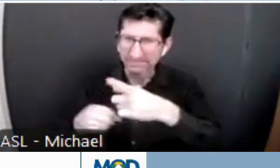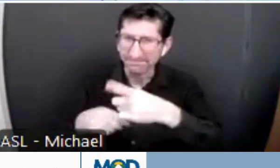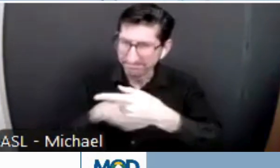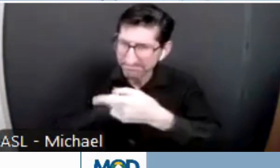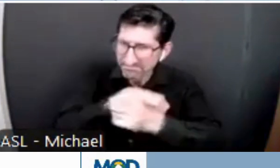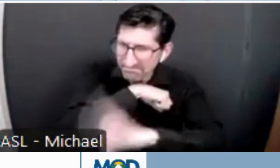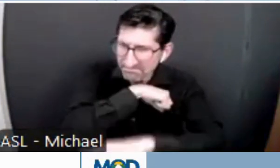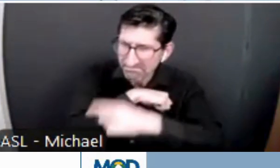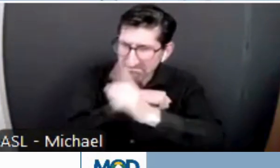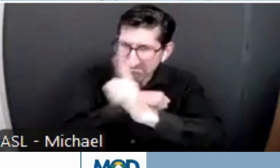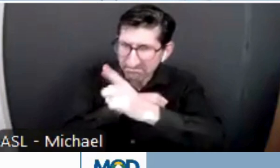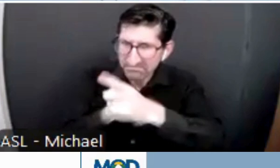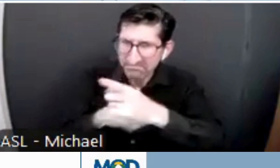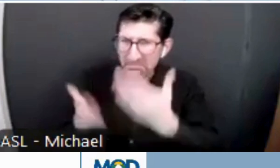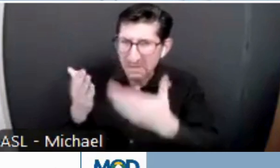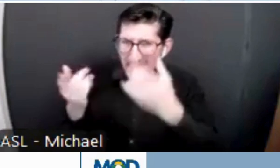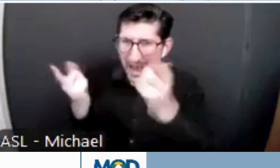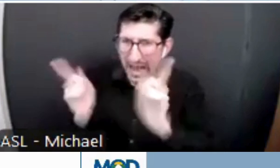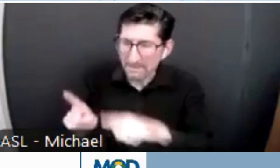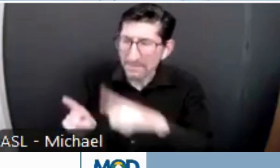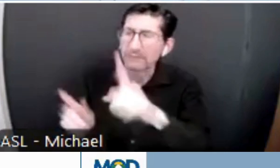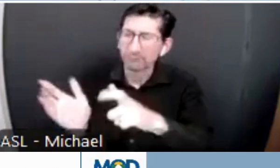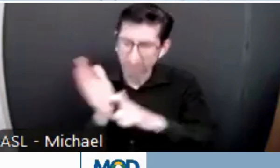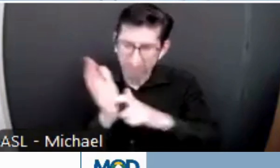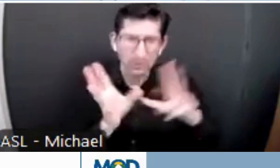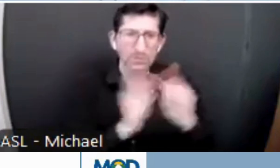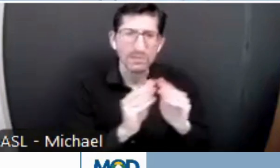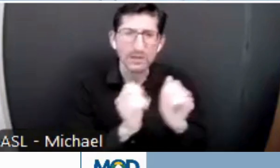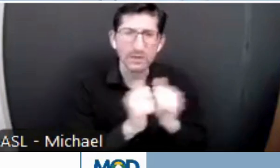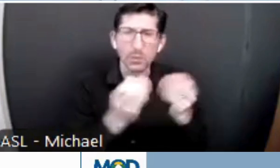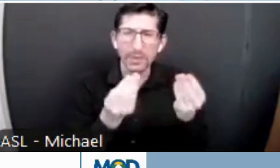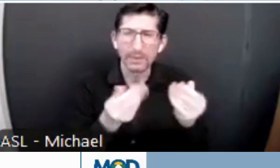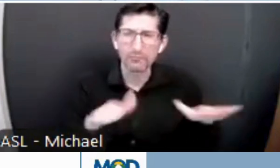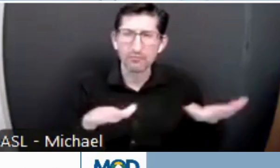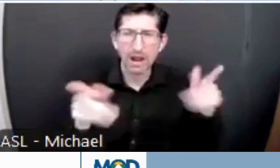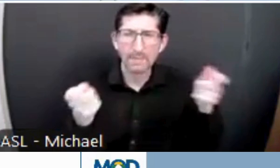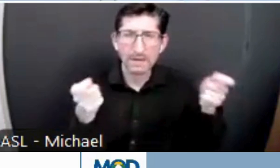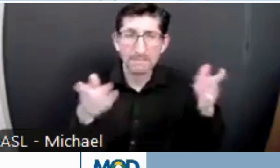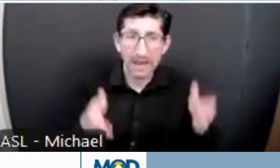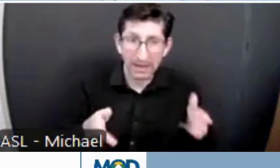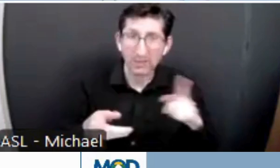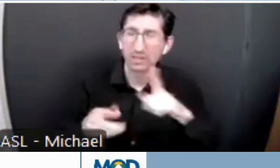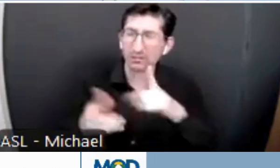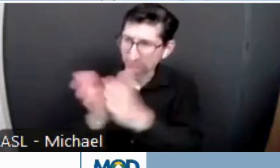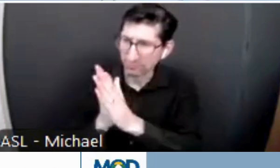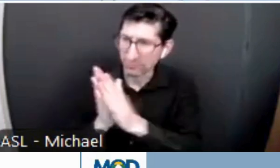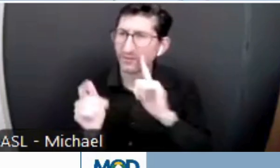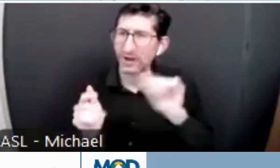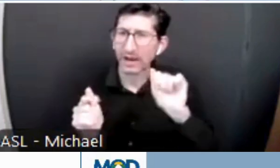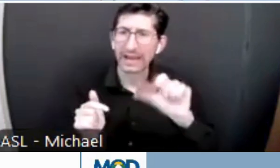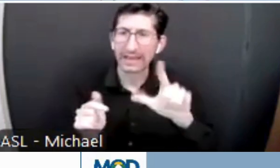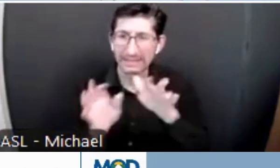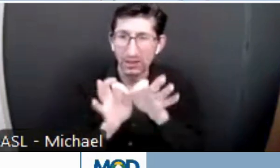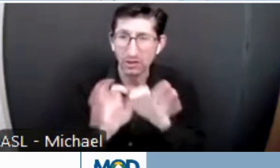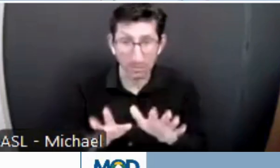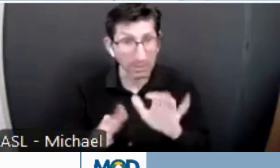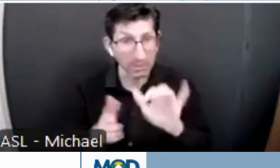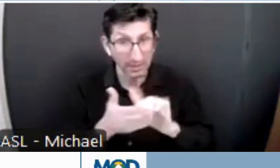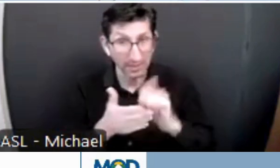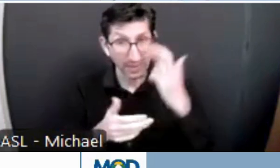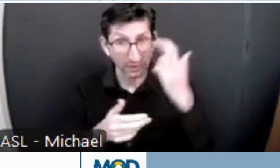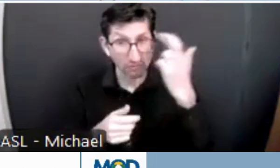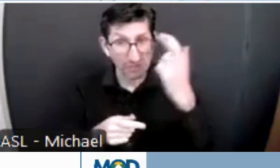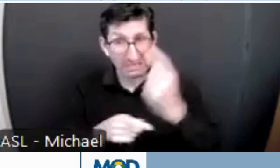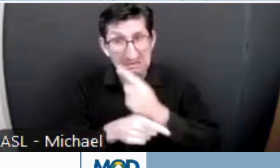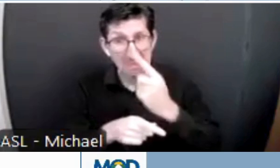ASL interpreter for this meeting. What do we think? Is that reasonable? Yeah, and one of the big parts